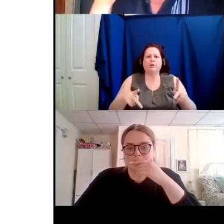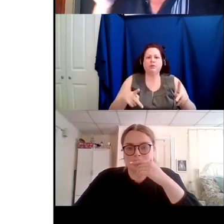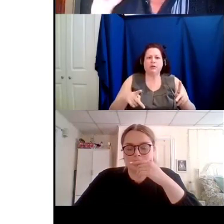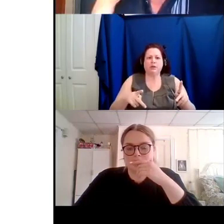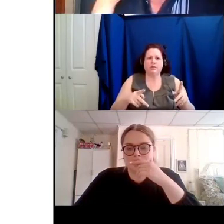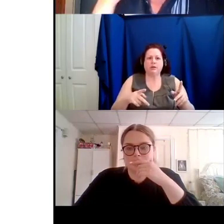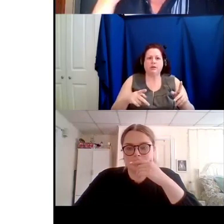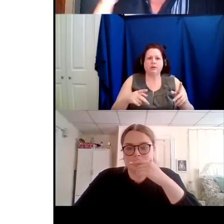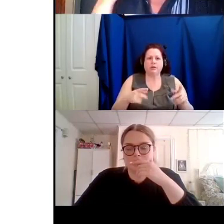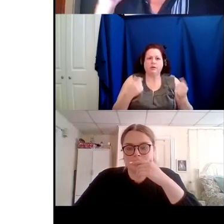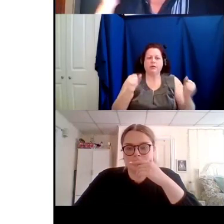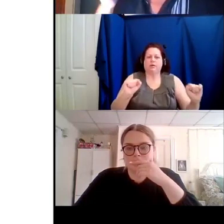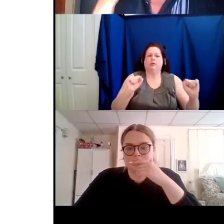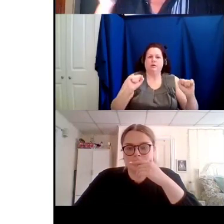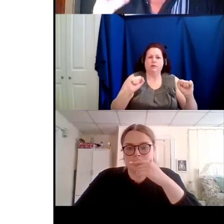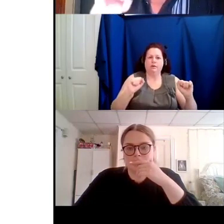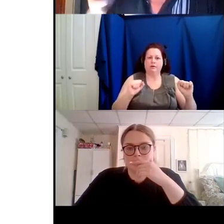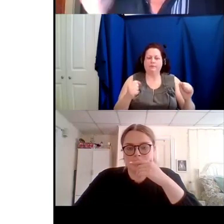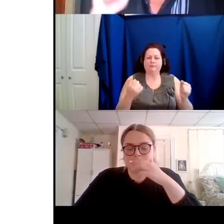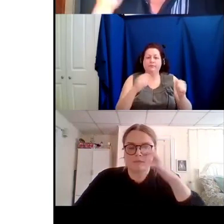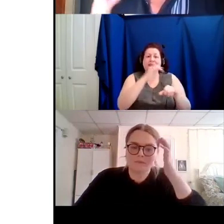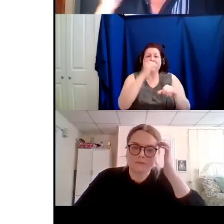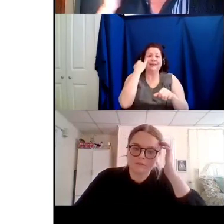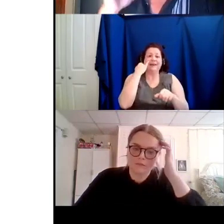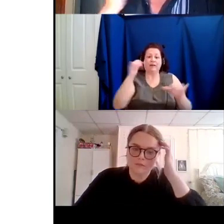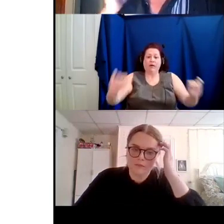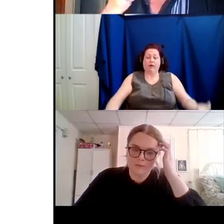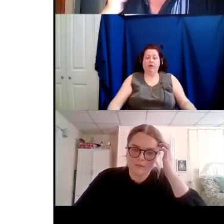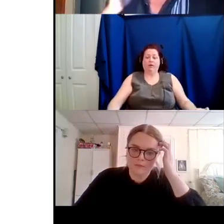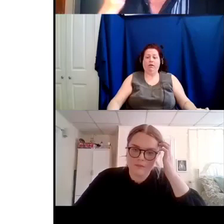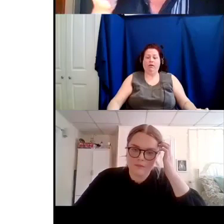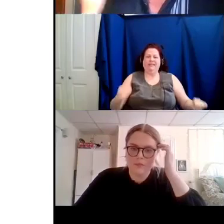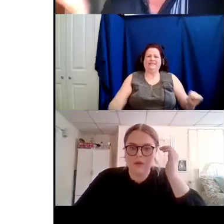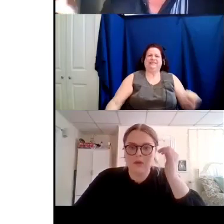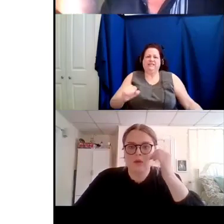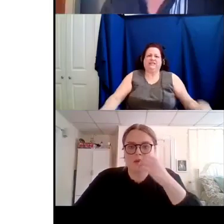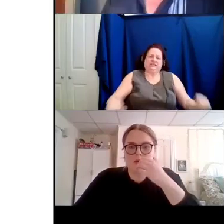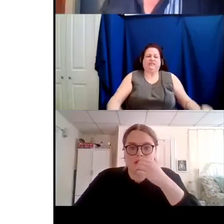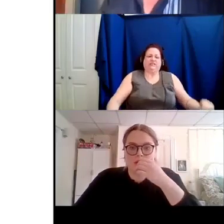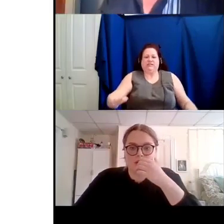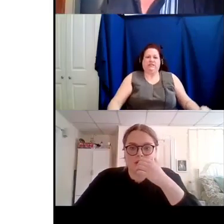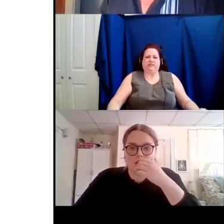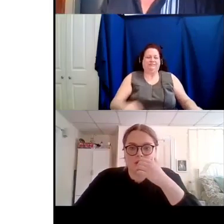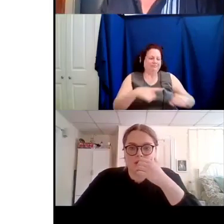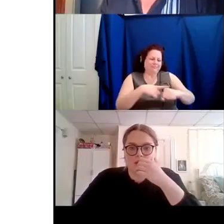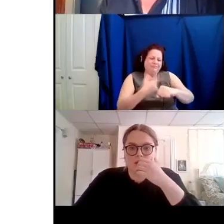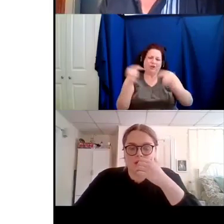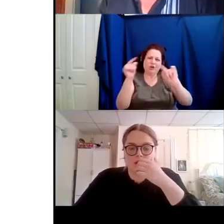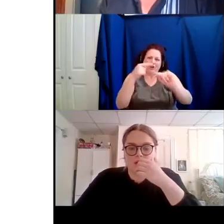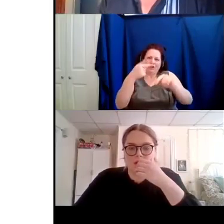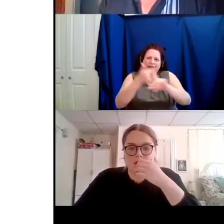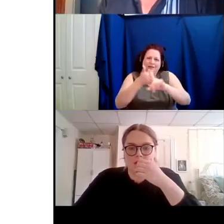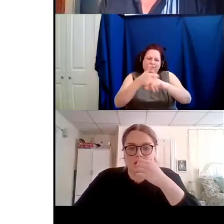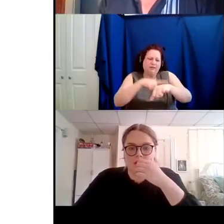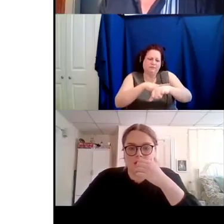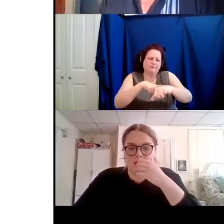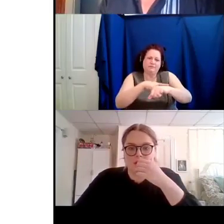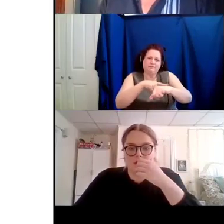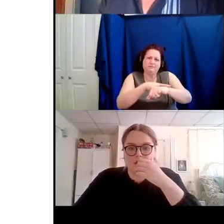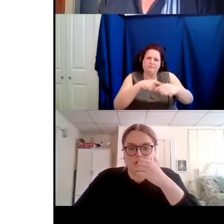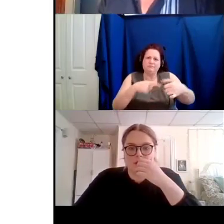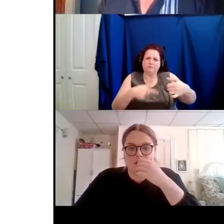against the risk things, and they will abrate their risk, and they may cause injury. Well, I've seen some